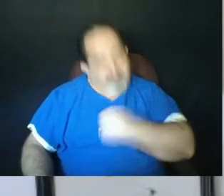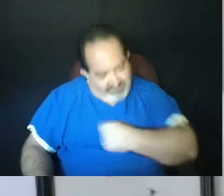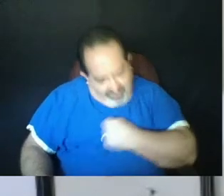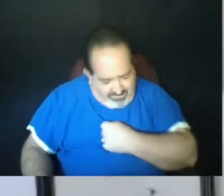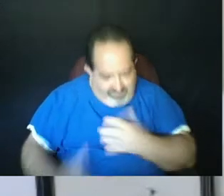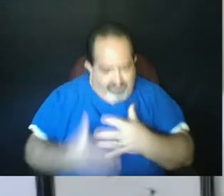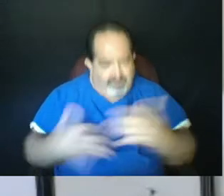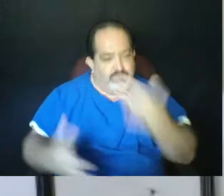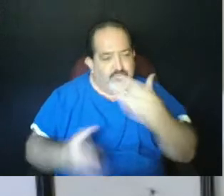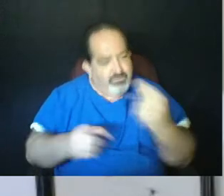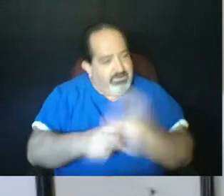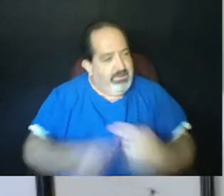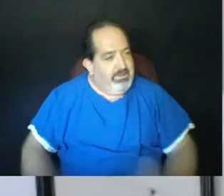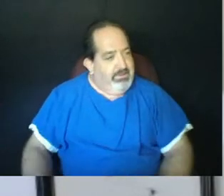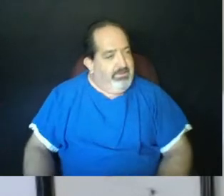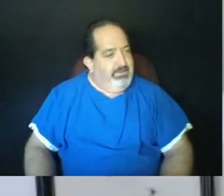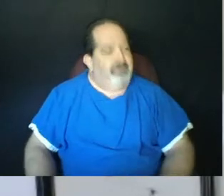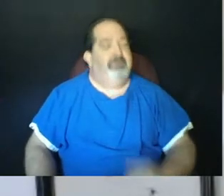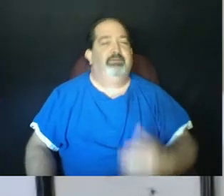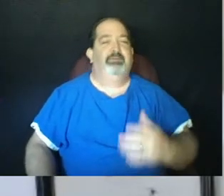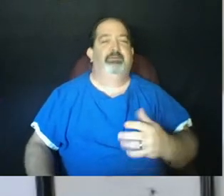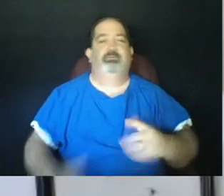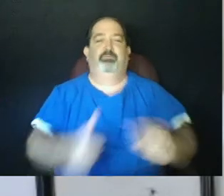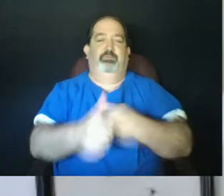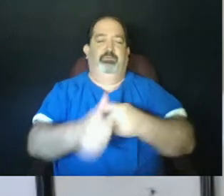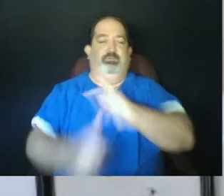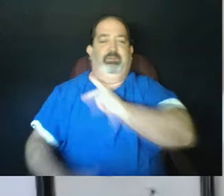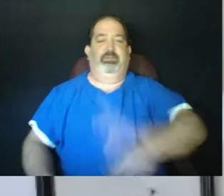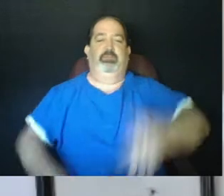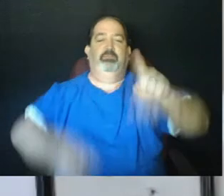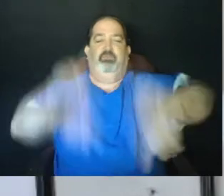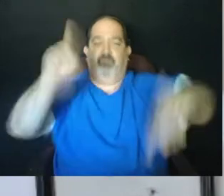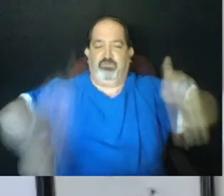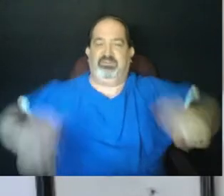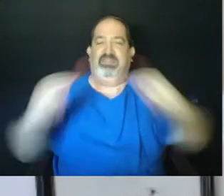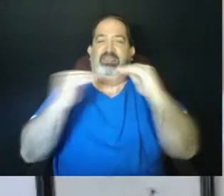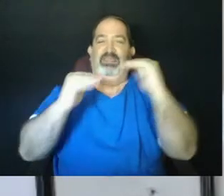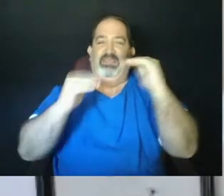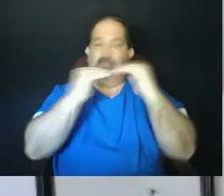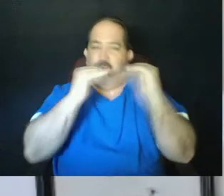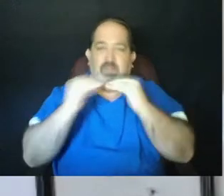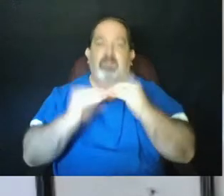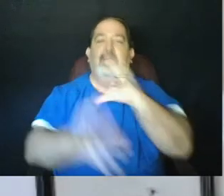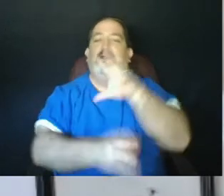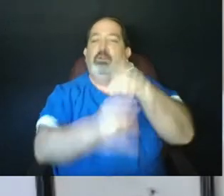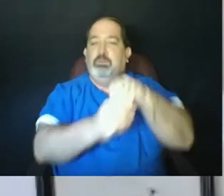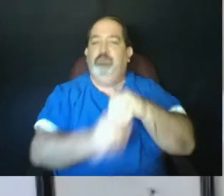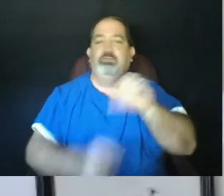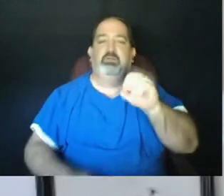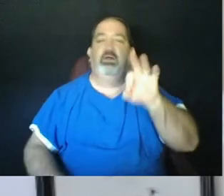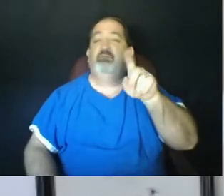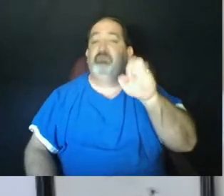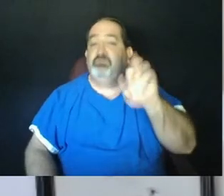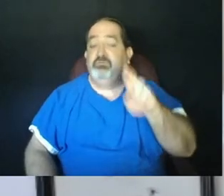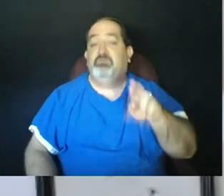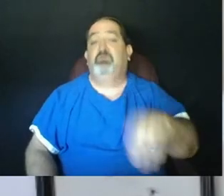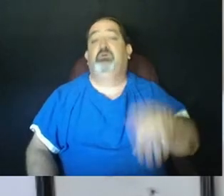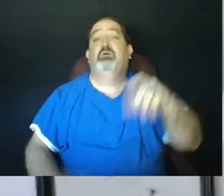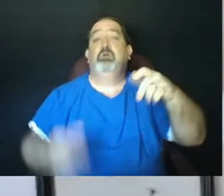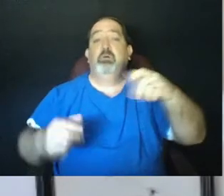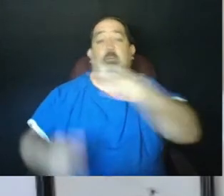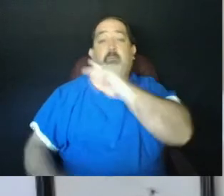it's such a good name, our Premier Kingdom Diversity, Equality, and Inclusion Officer, Her